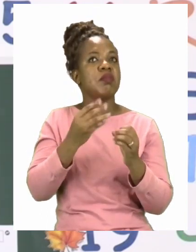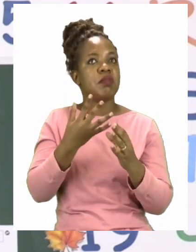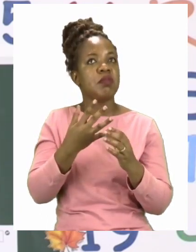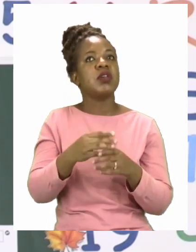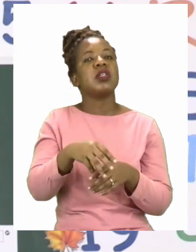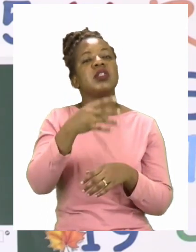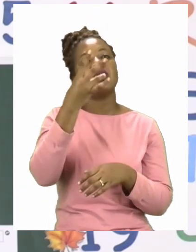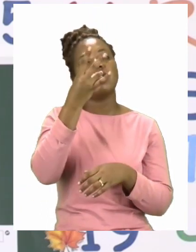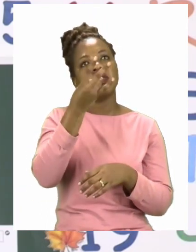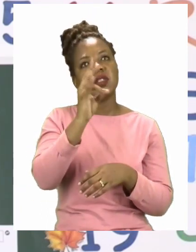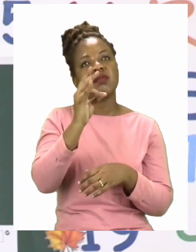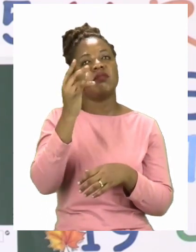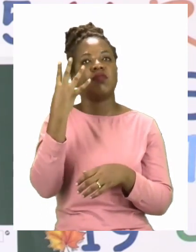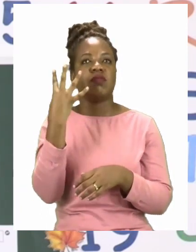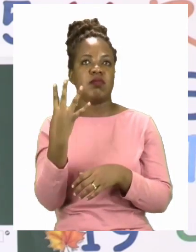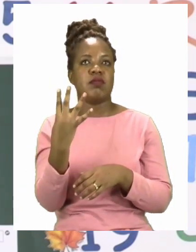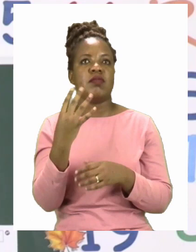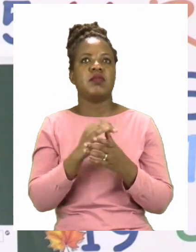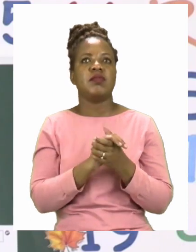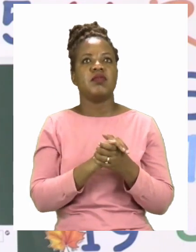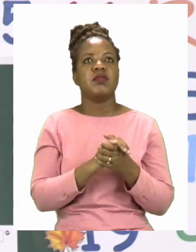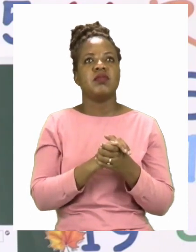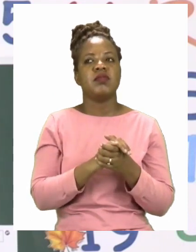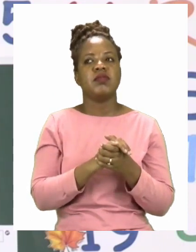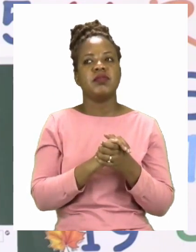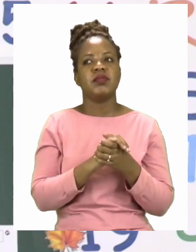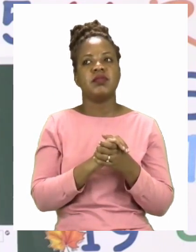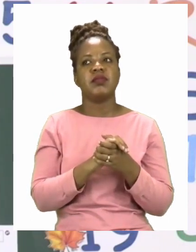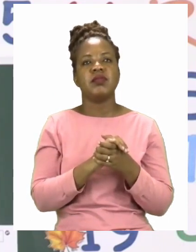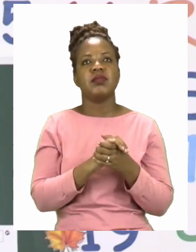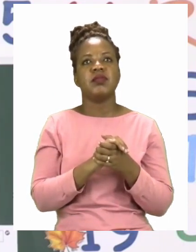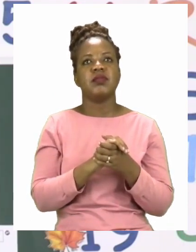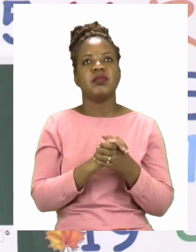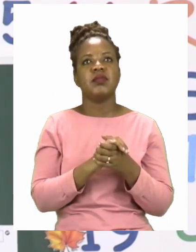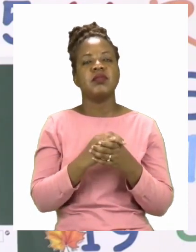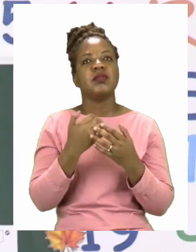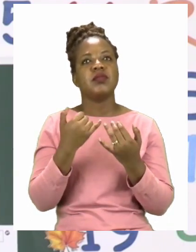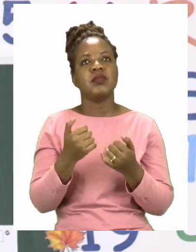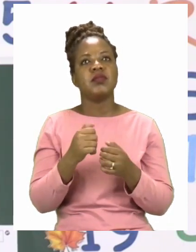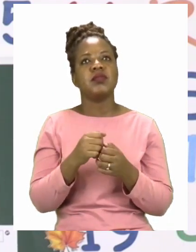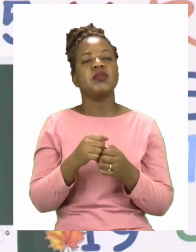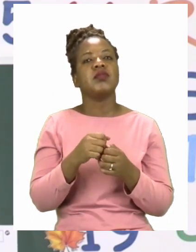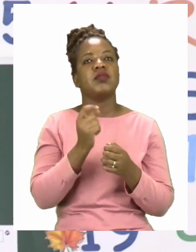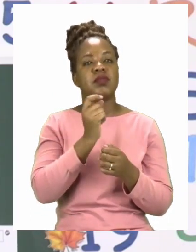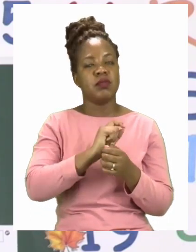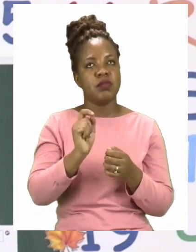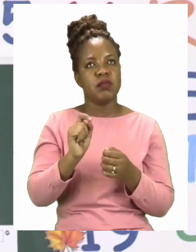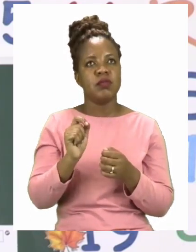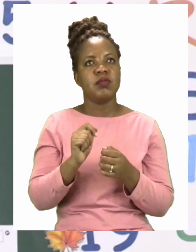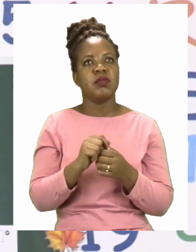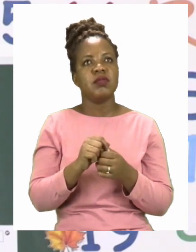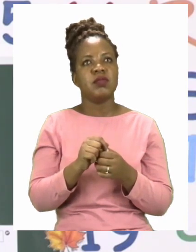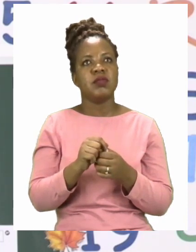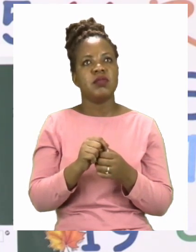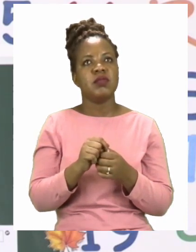girls, we need to make sure that we write the whole thing correctly. So we say 74 and you're